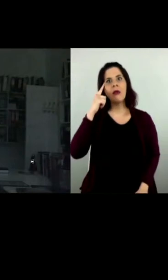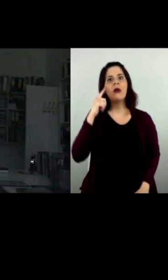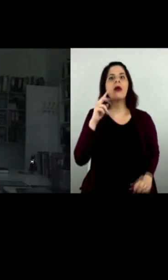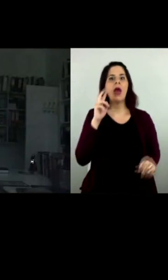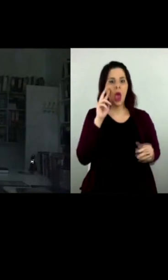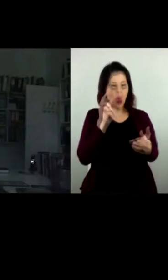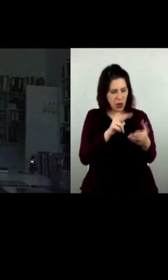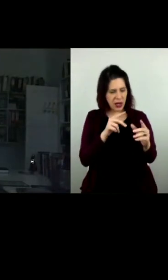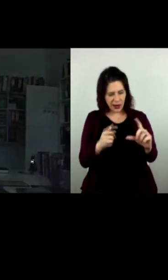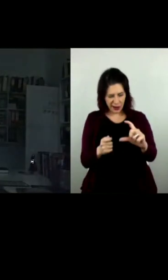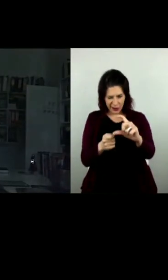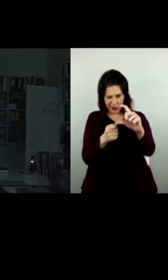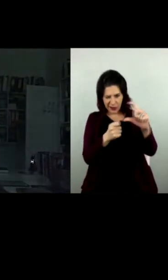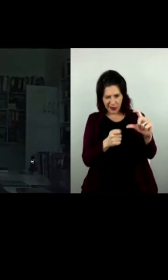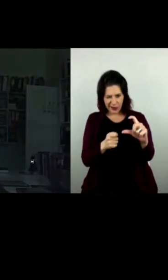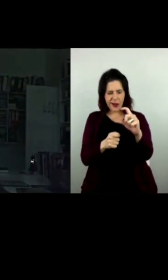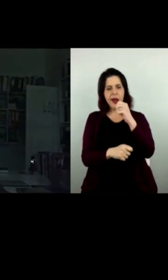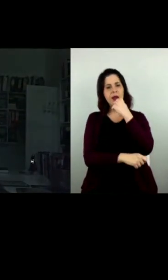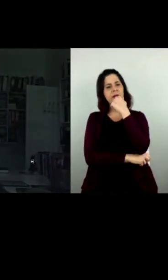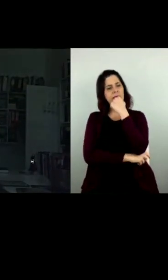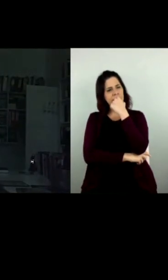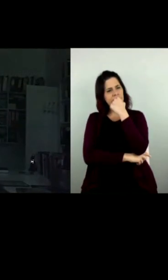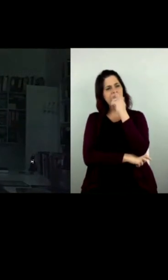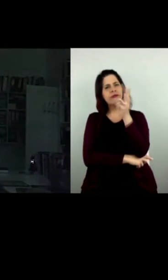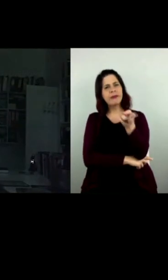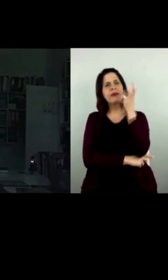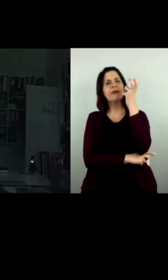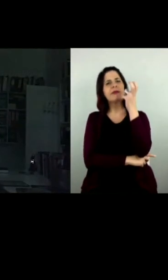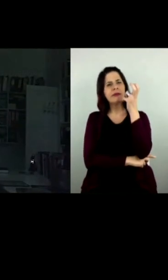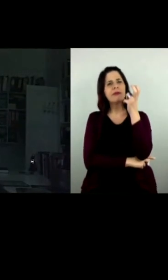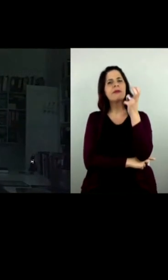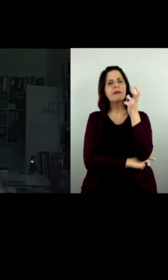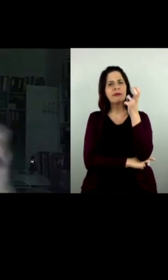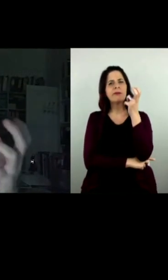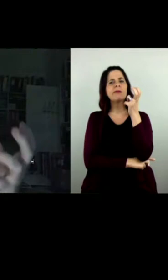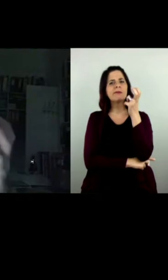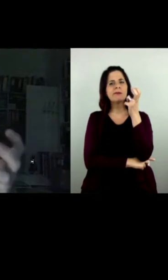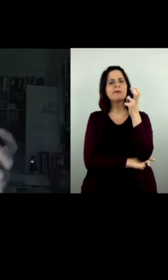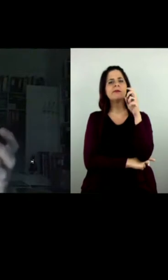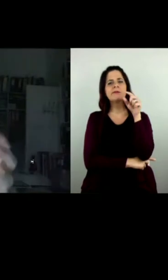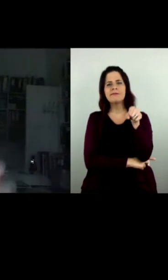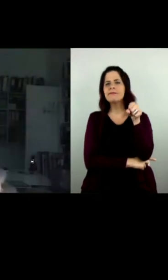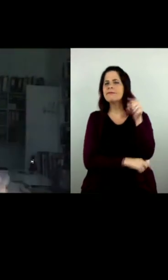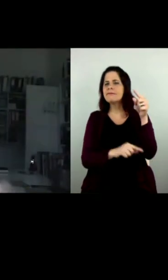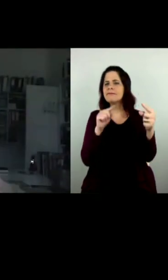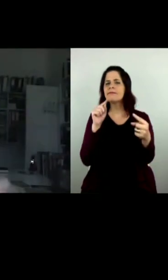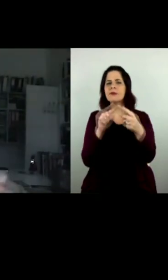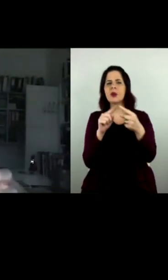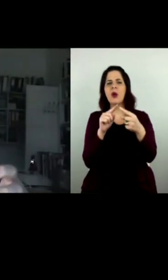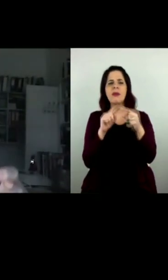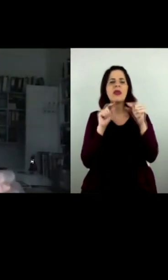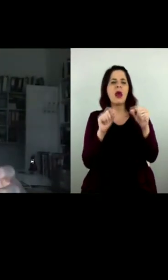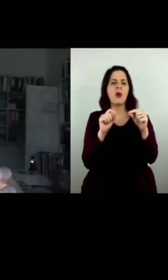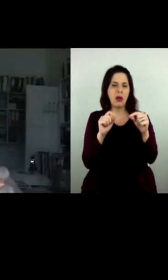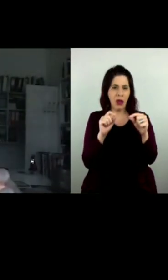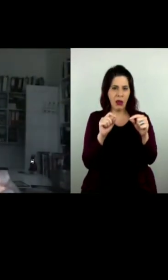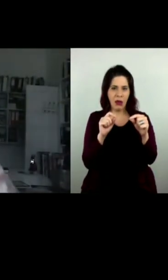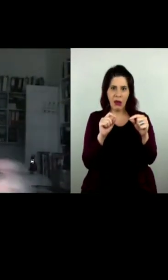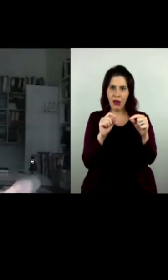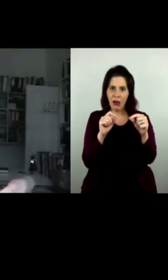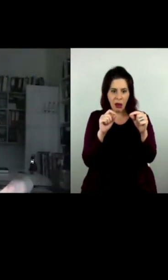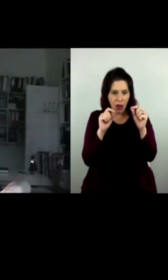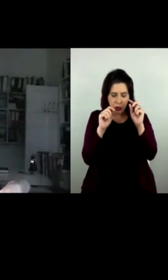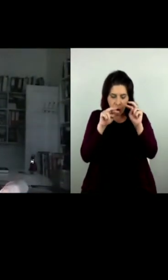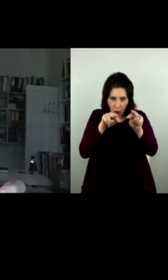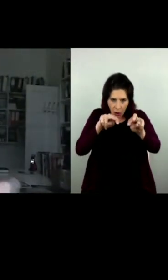10-minute shot. And I realized it was like, a rock pool. It was looking into a tiny little world